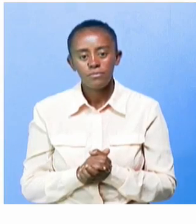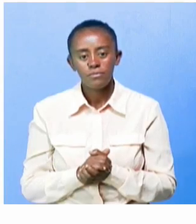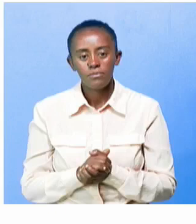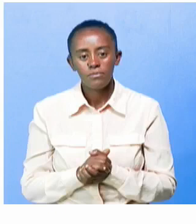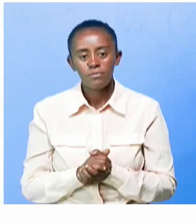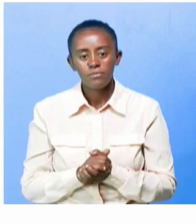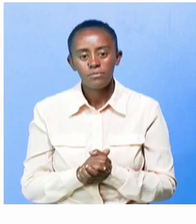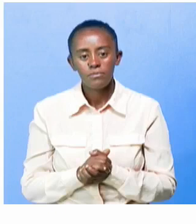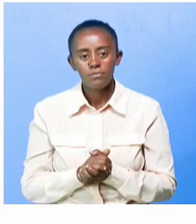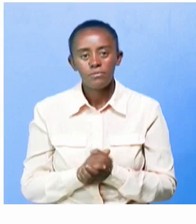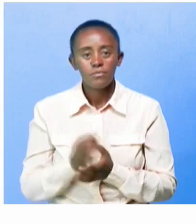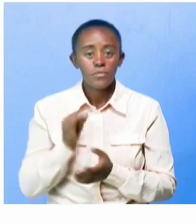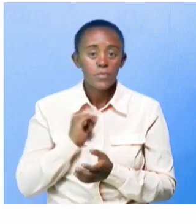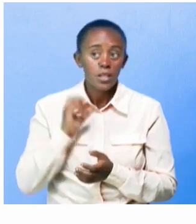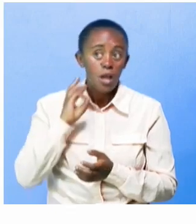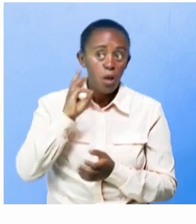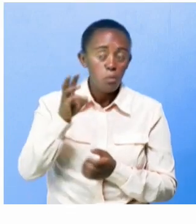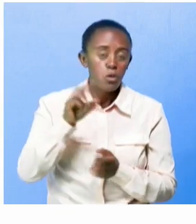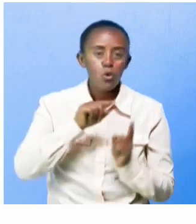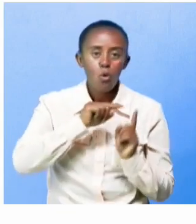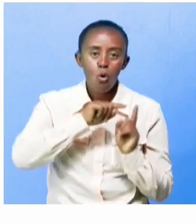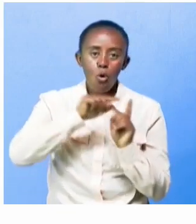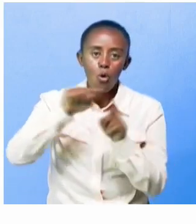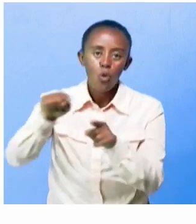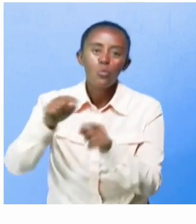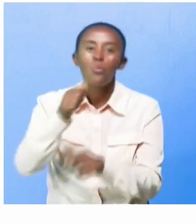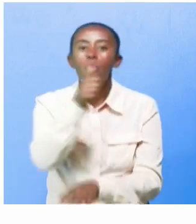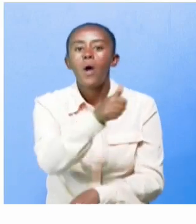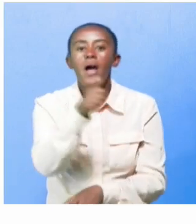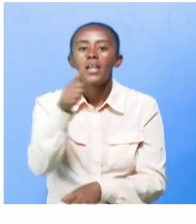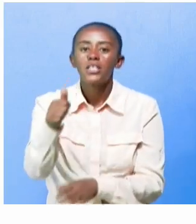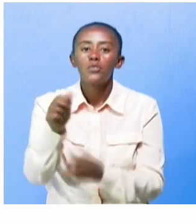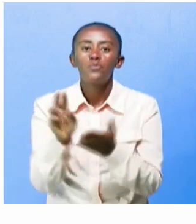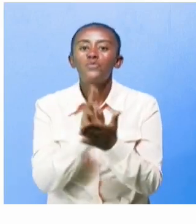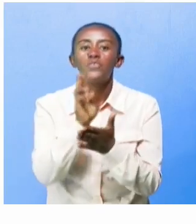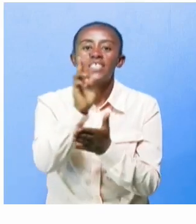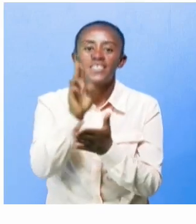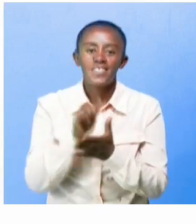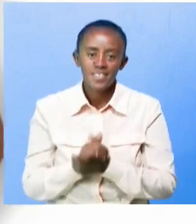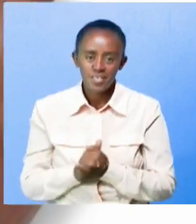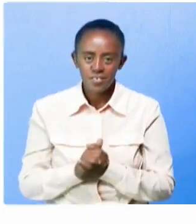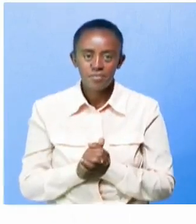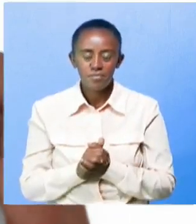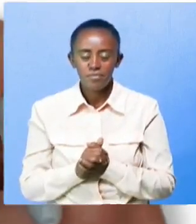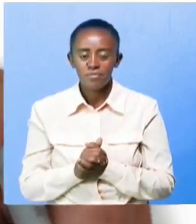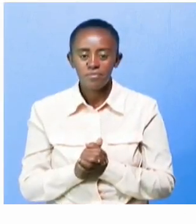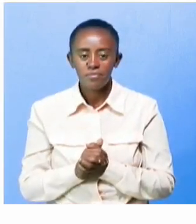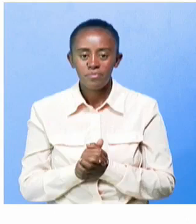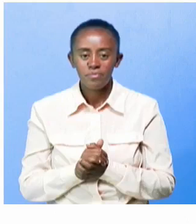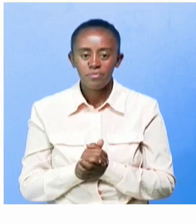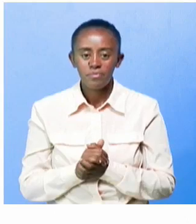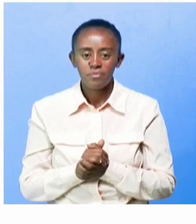I will go to Addis Ababa University.